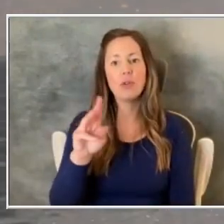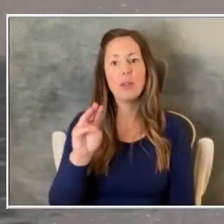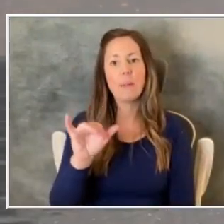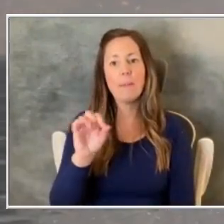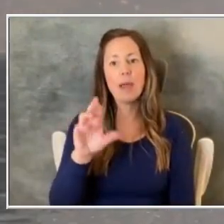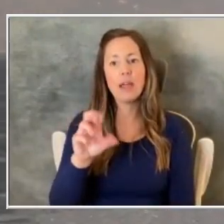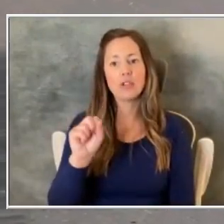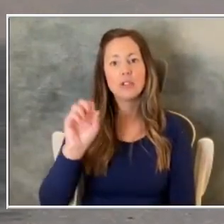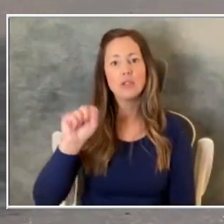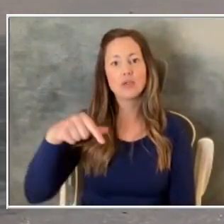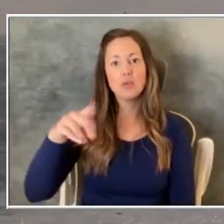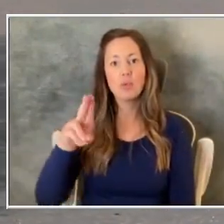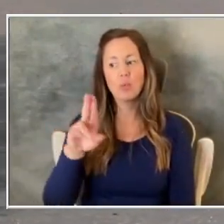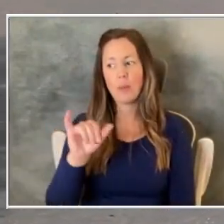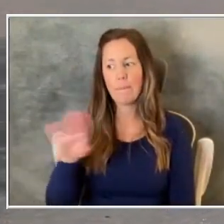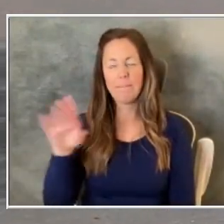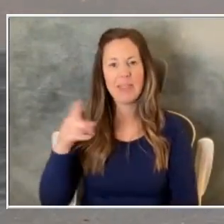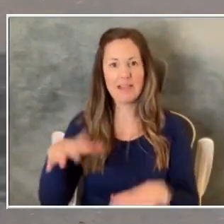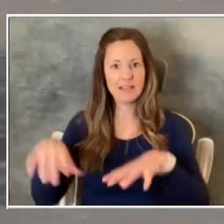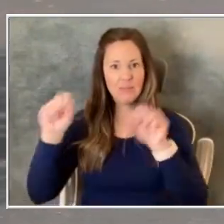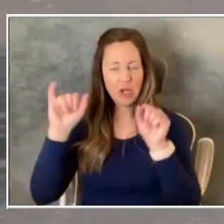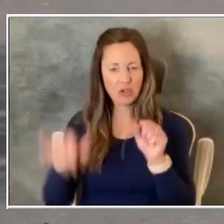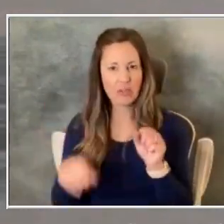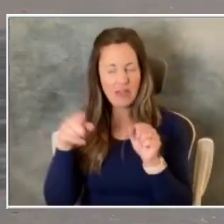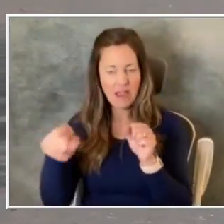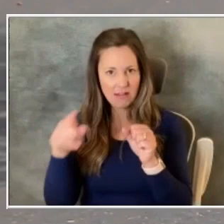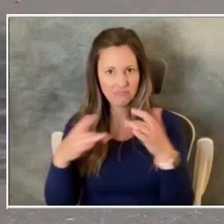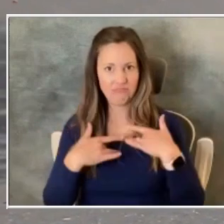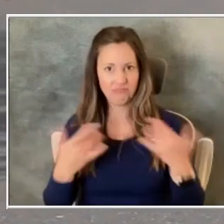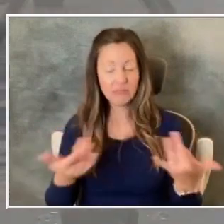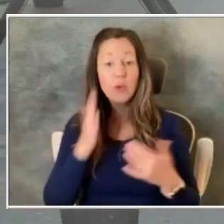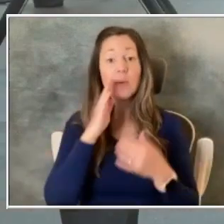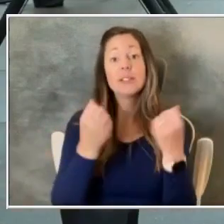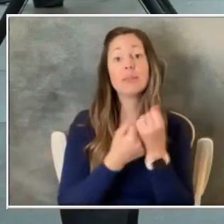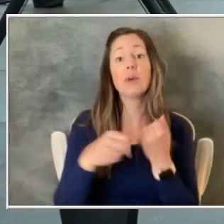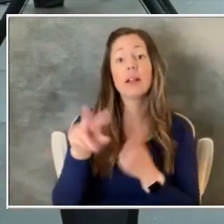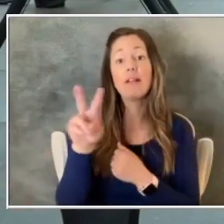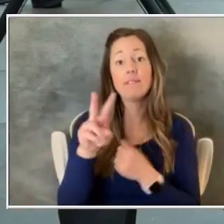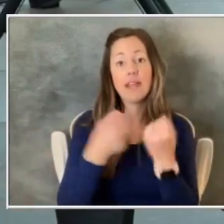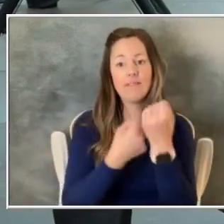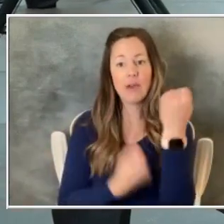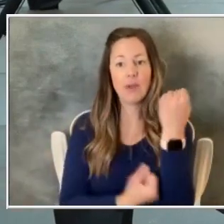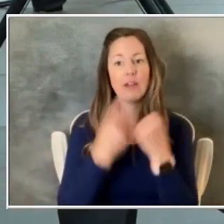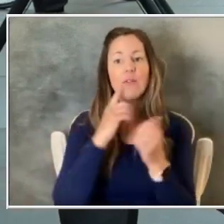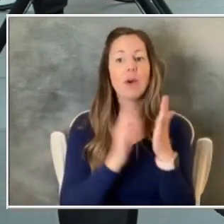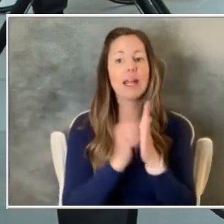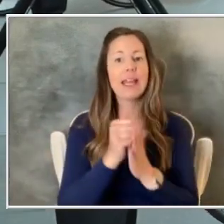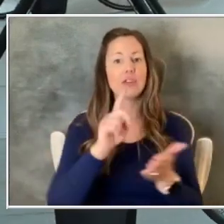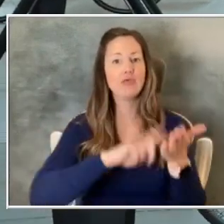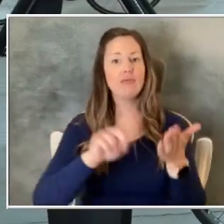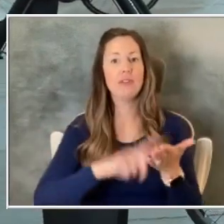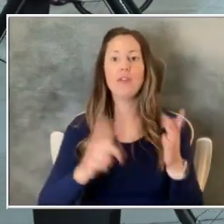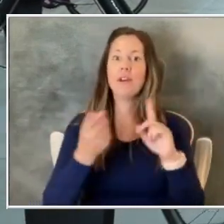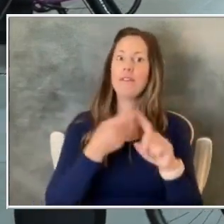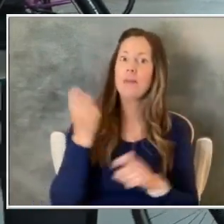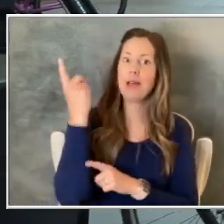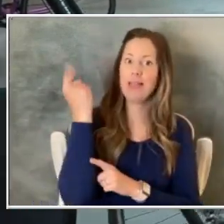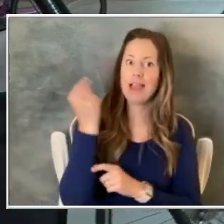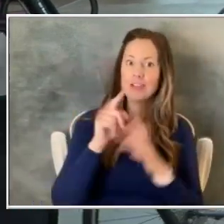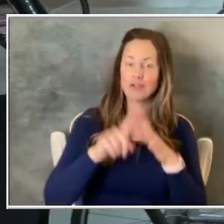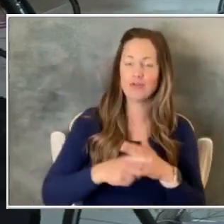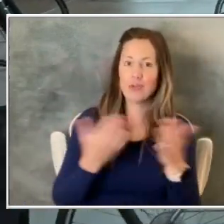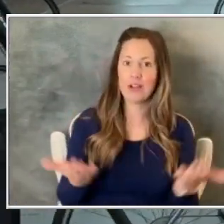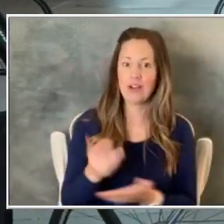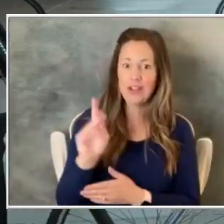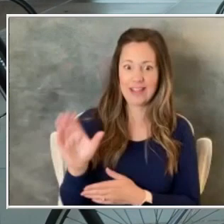event. The money raised will support the V Foundation for Cancer Research. Now, this is video from last year's start here in Kansas City. A